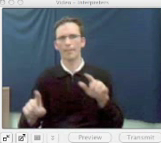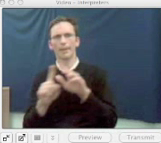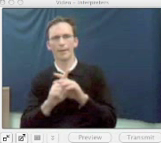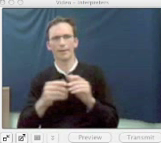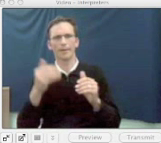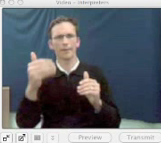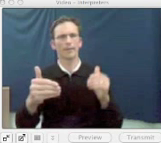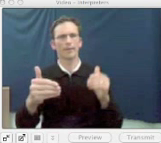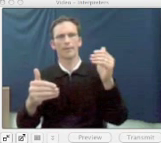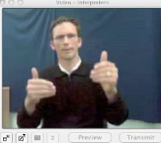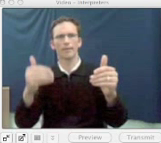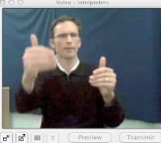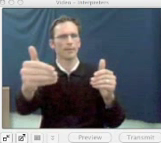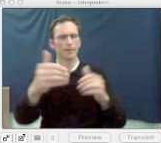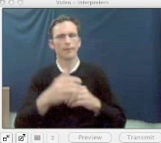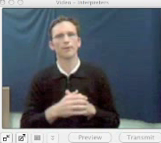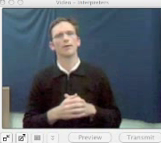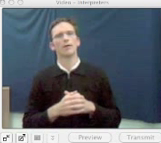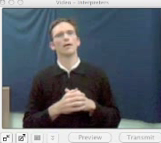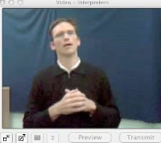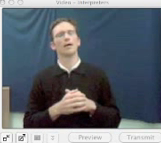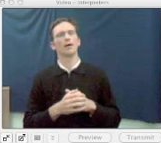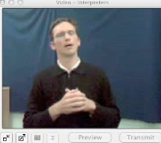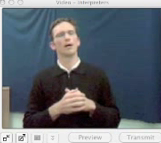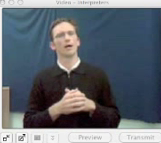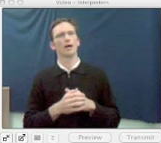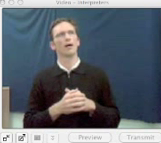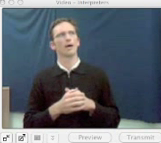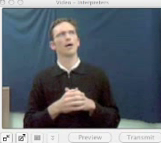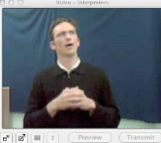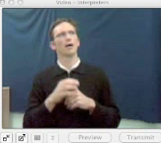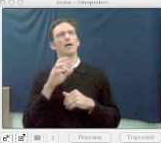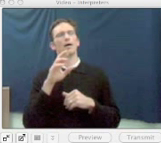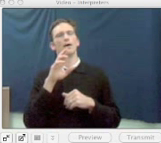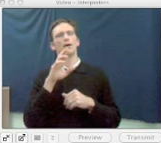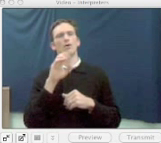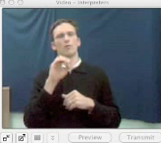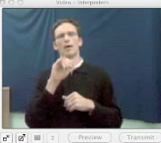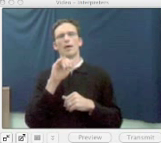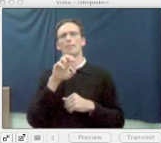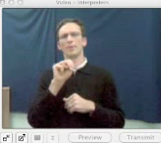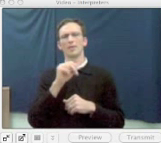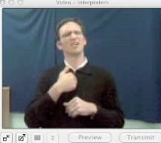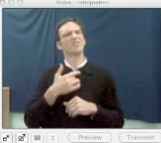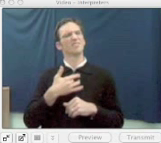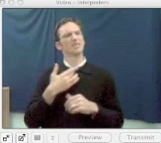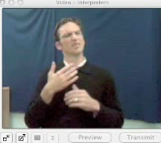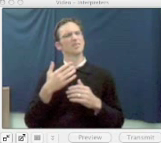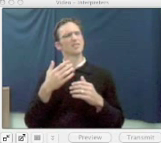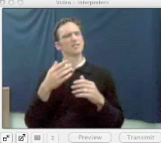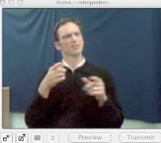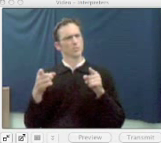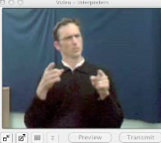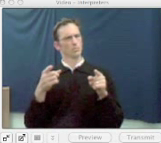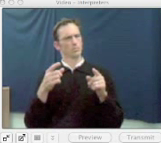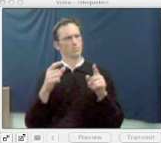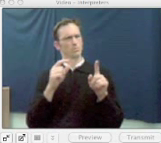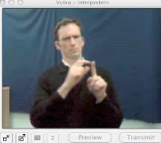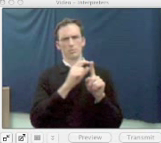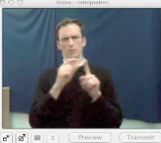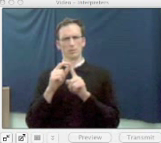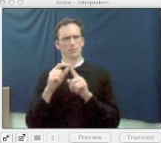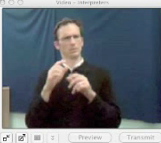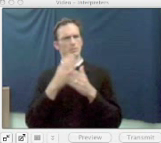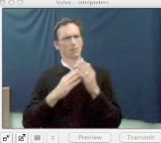Well, I think that there's some overlap within those two definitions, but to me, we just